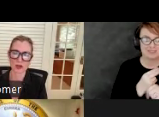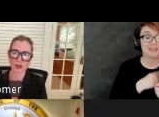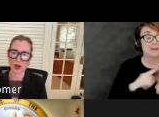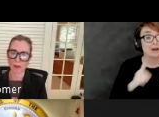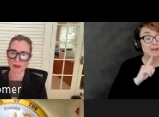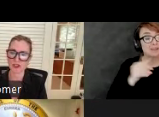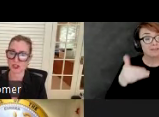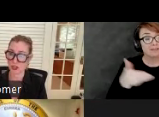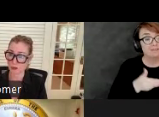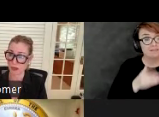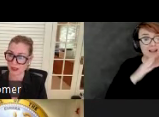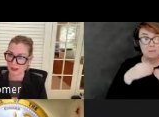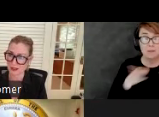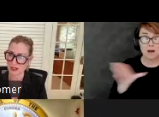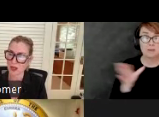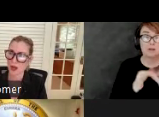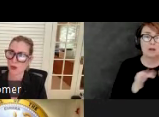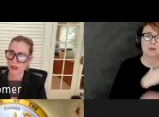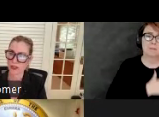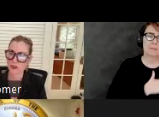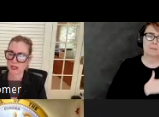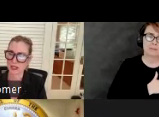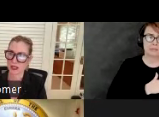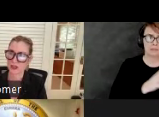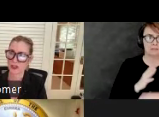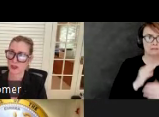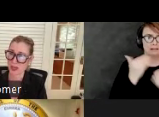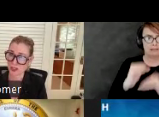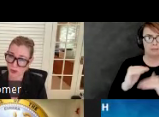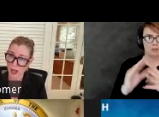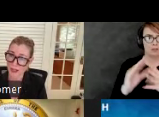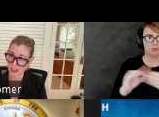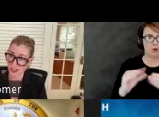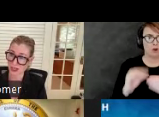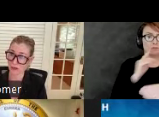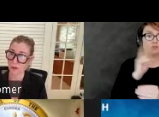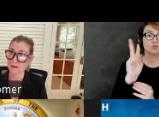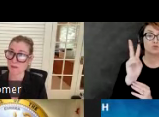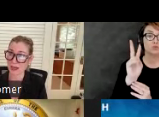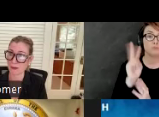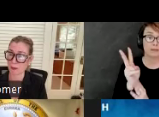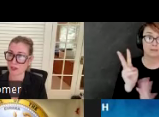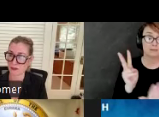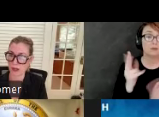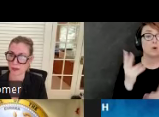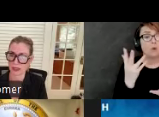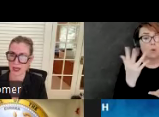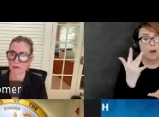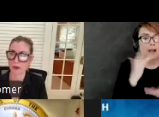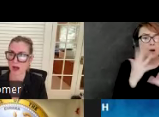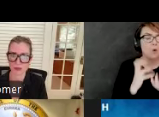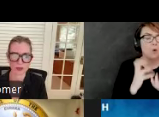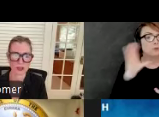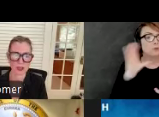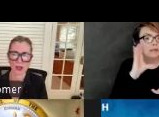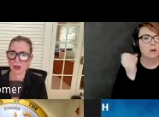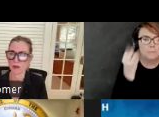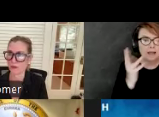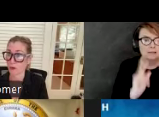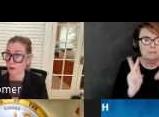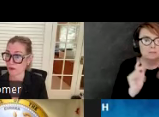keep your comments to 2 minutes when you speak so that we can try to hear from as many members of the public as